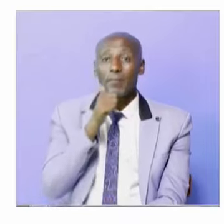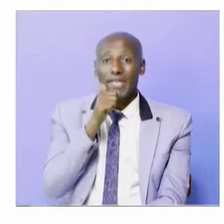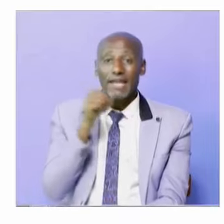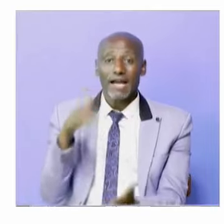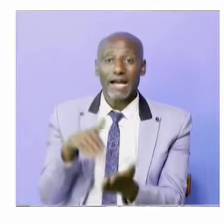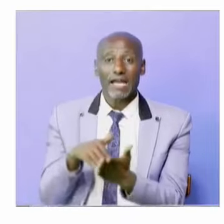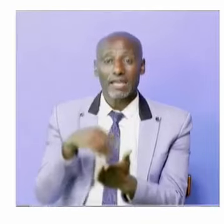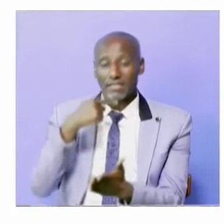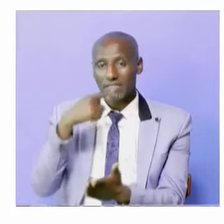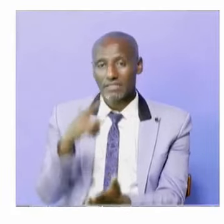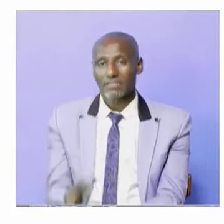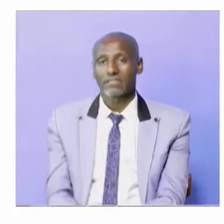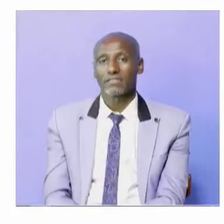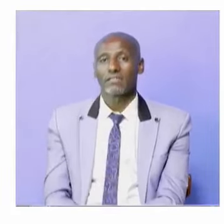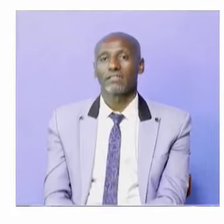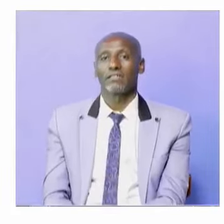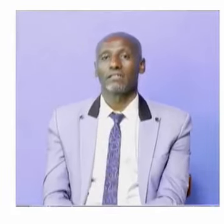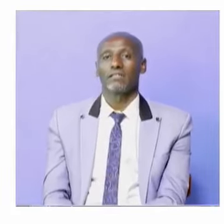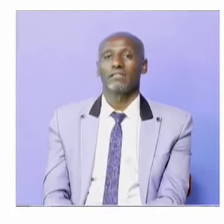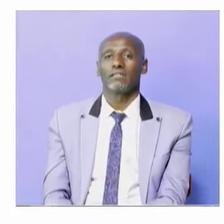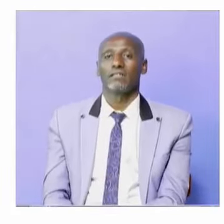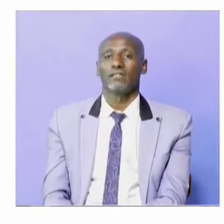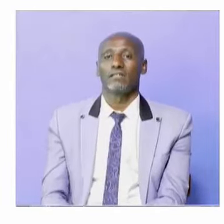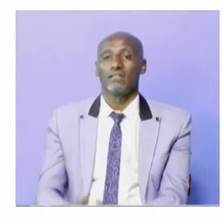Amina then again says,